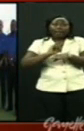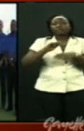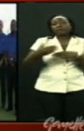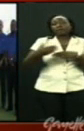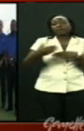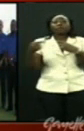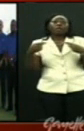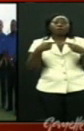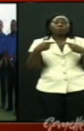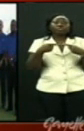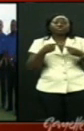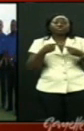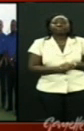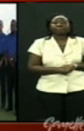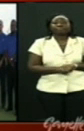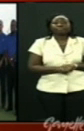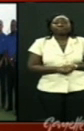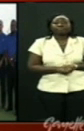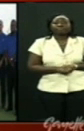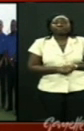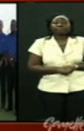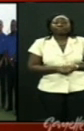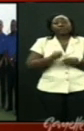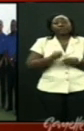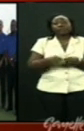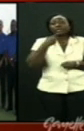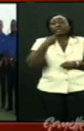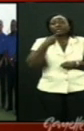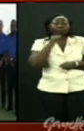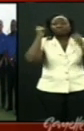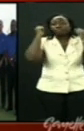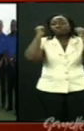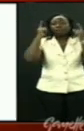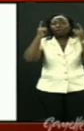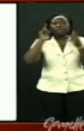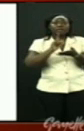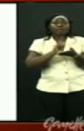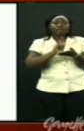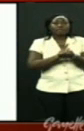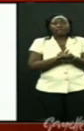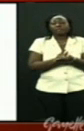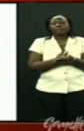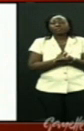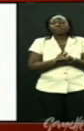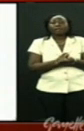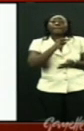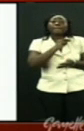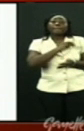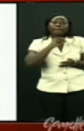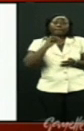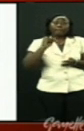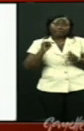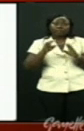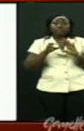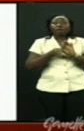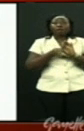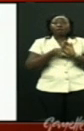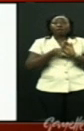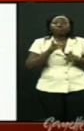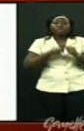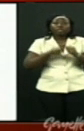by 7 wickets. So it comes as no surprise that the members of the Trinidad and Tobago Cricket Board would want some answers.